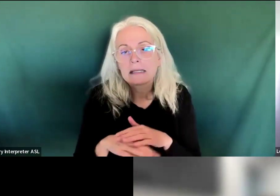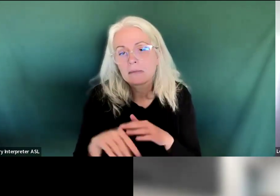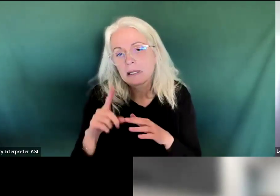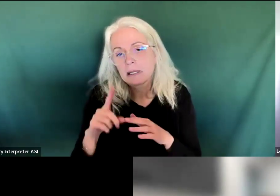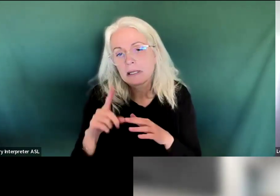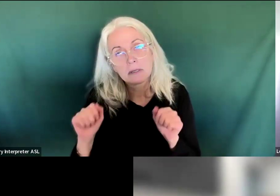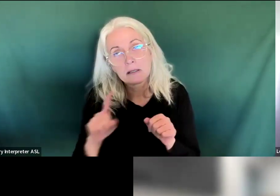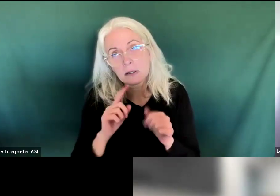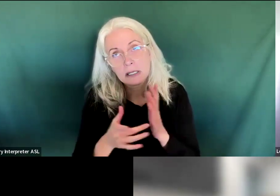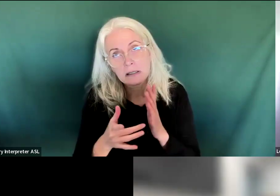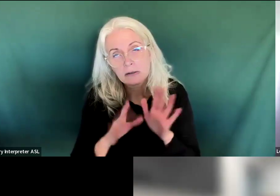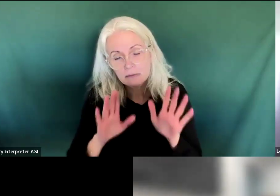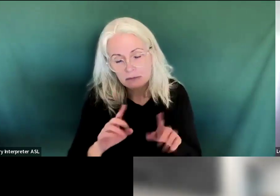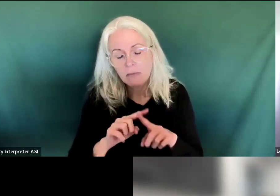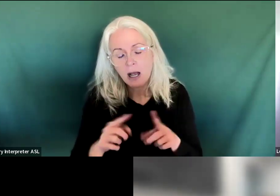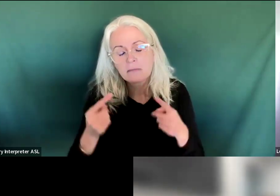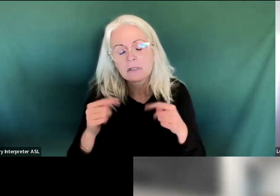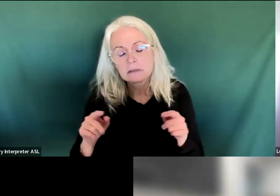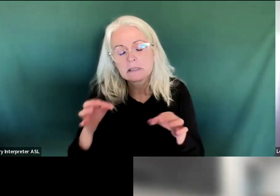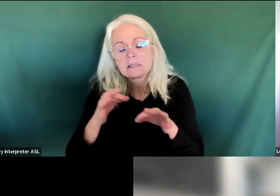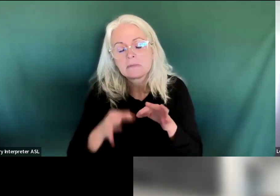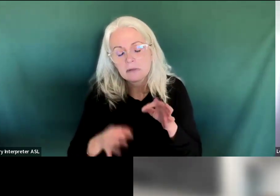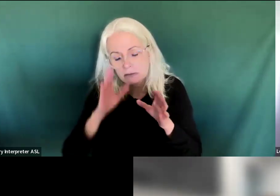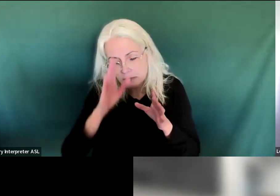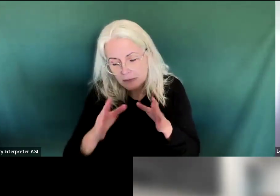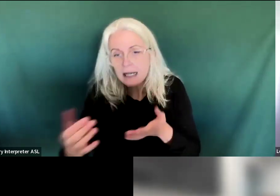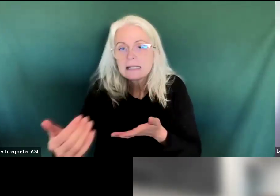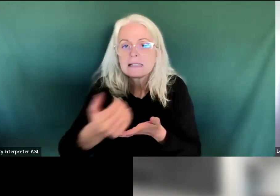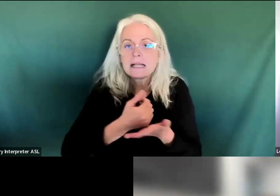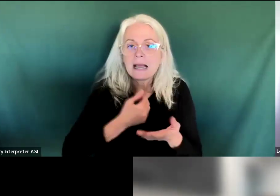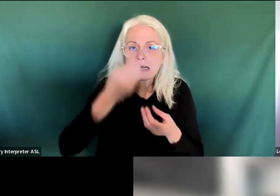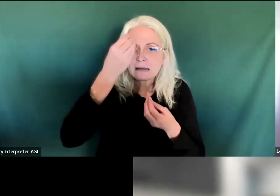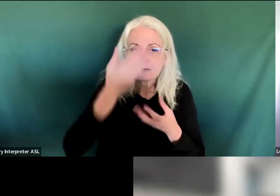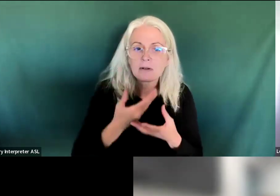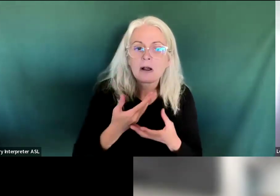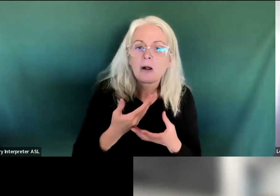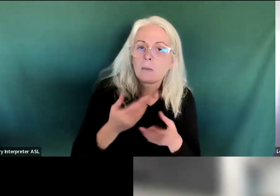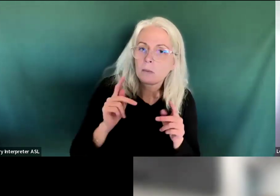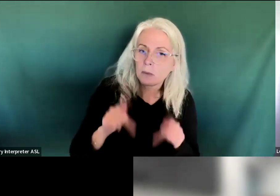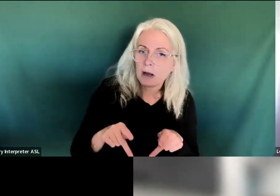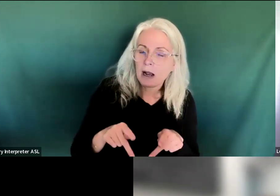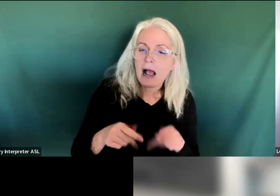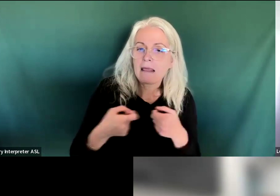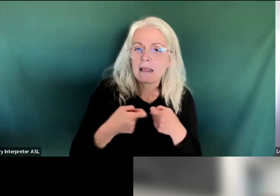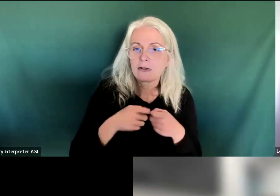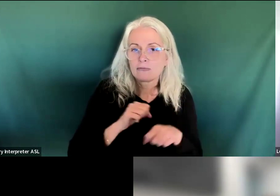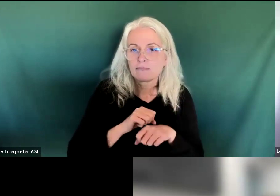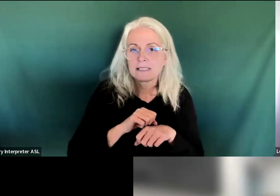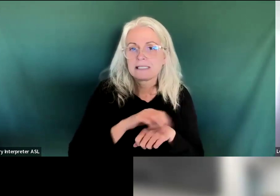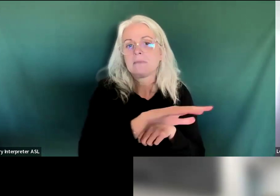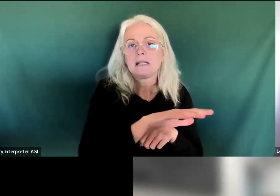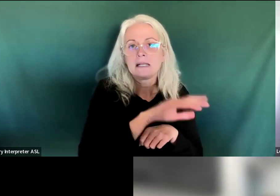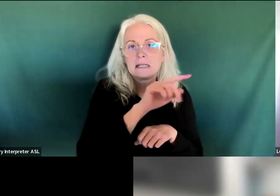very technical, but they could take all of the individual's information electronically and submit it over to